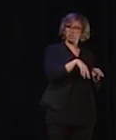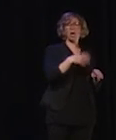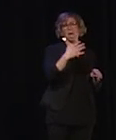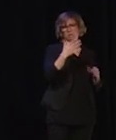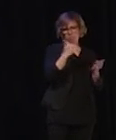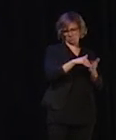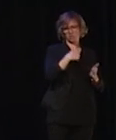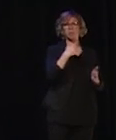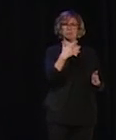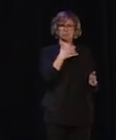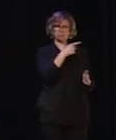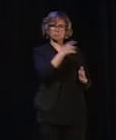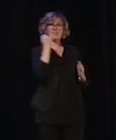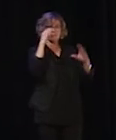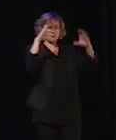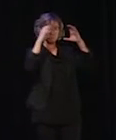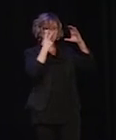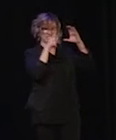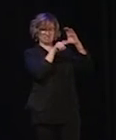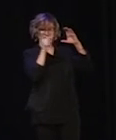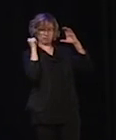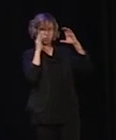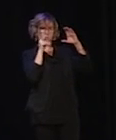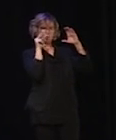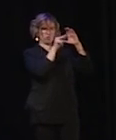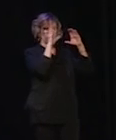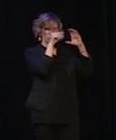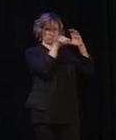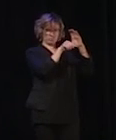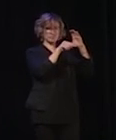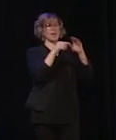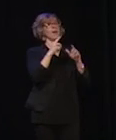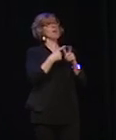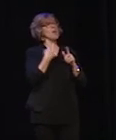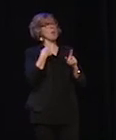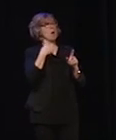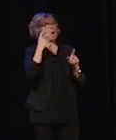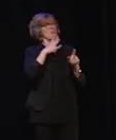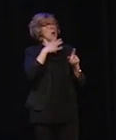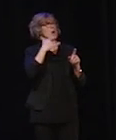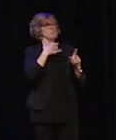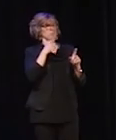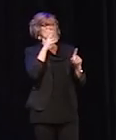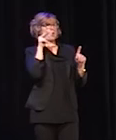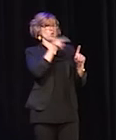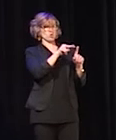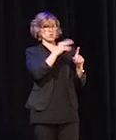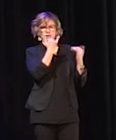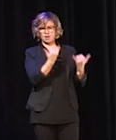you're going to be looking at him. But then I can do something really interesting. I could basically say, okay, I know you're going to look at him.